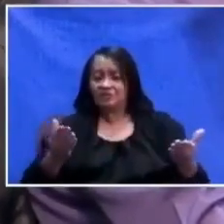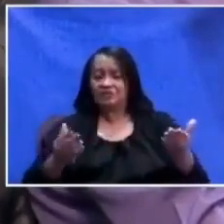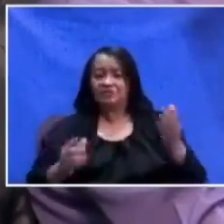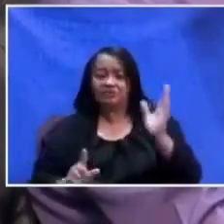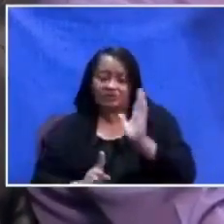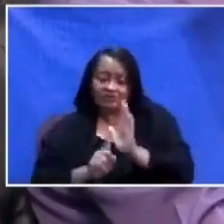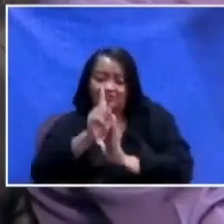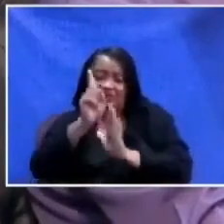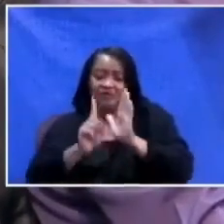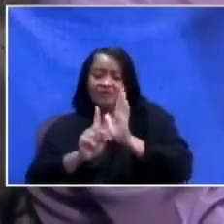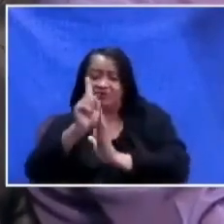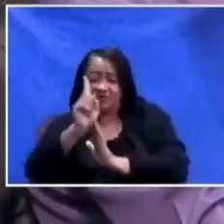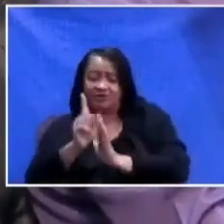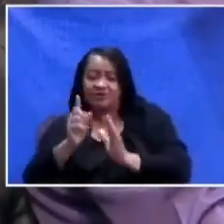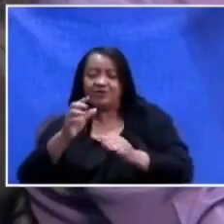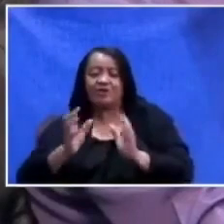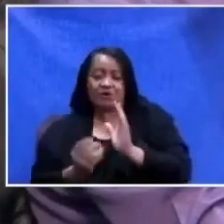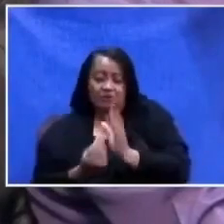of the church, we grew